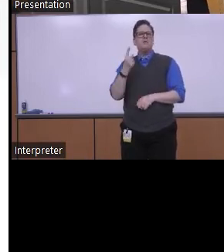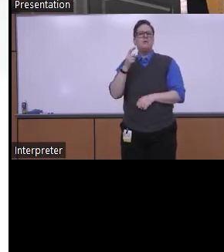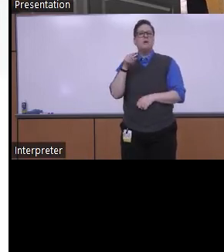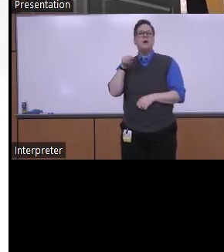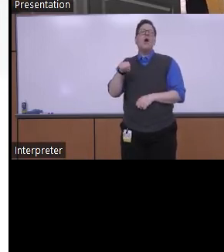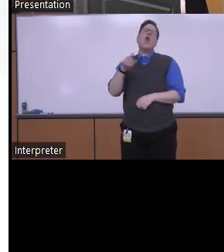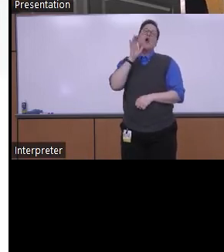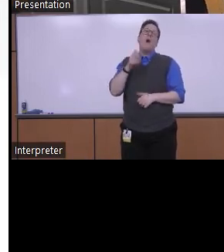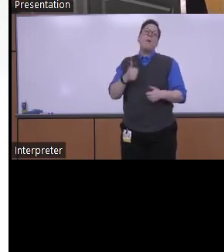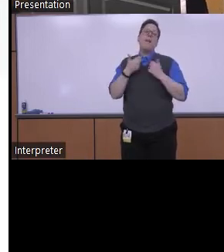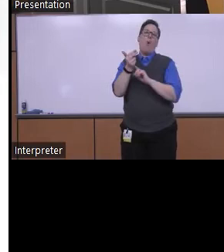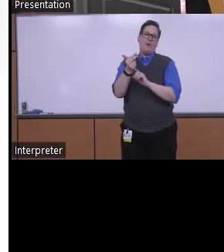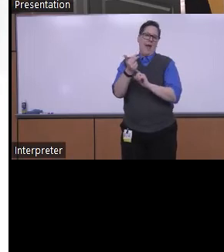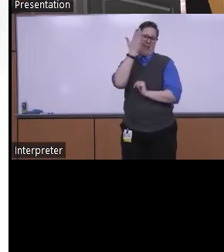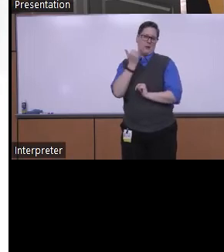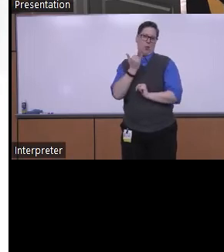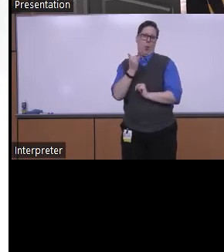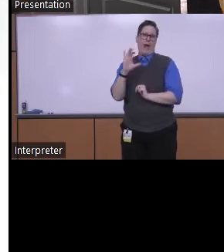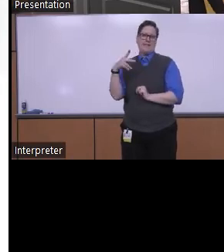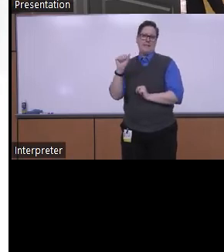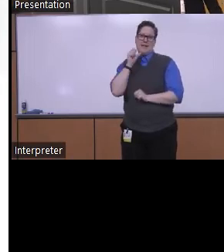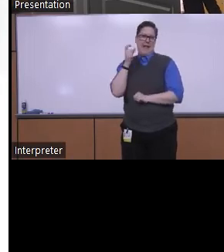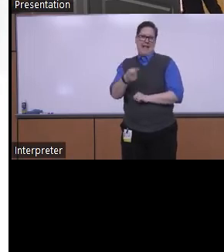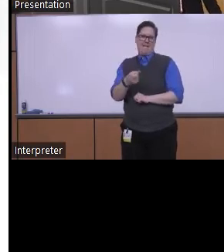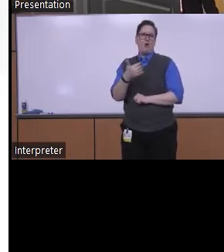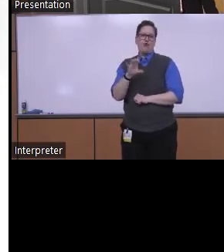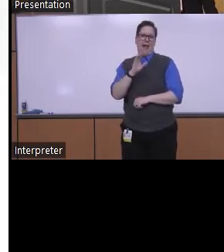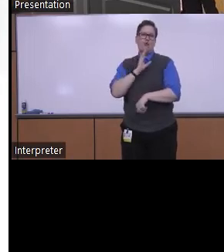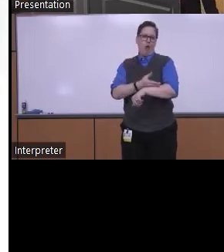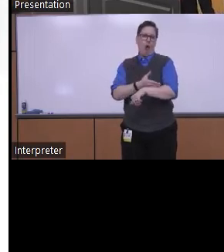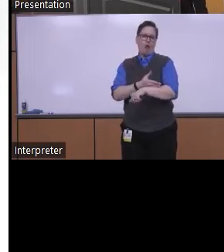in a hotel at the time. And that was why Mical couldn't be placed with her.